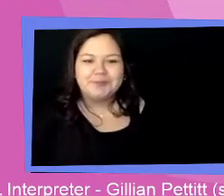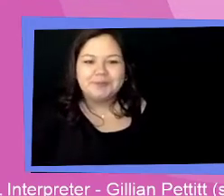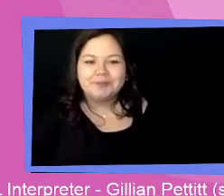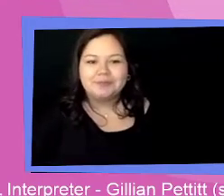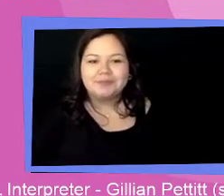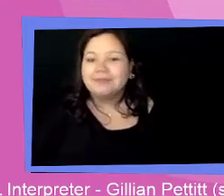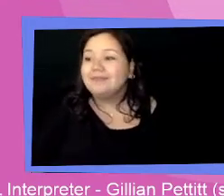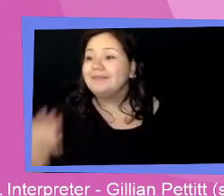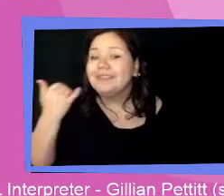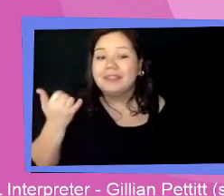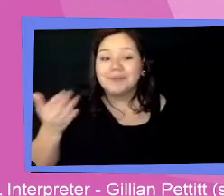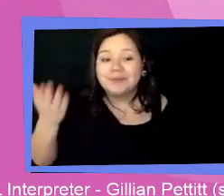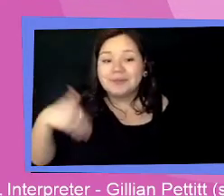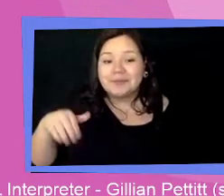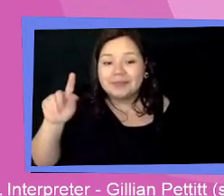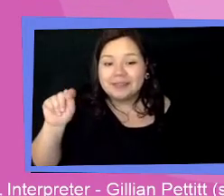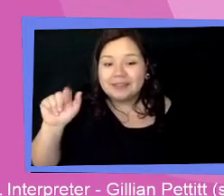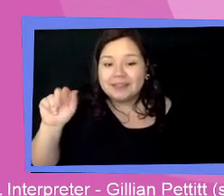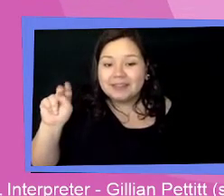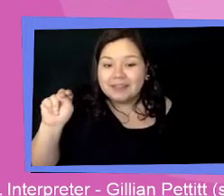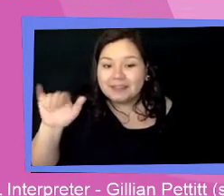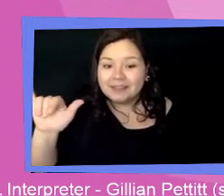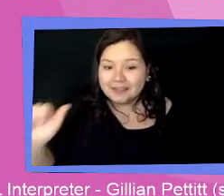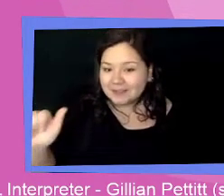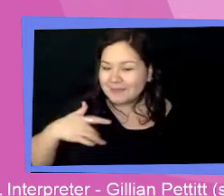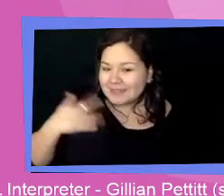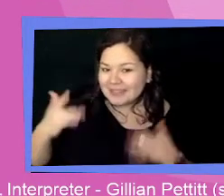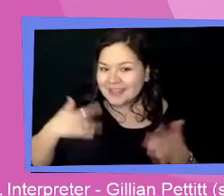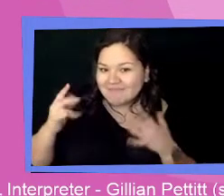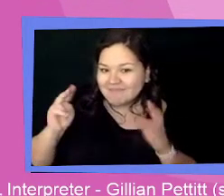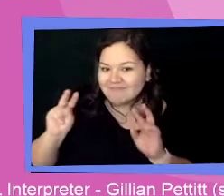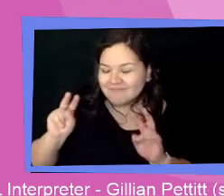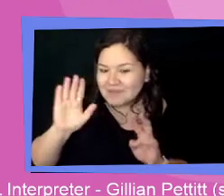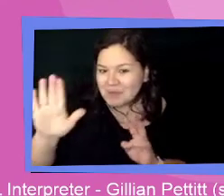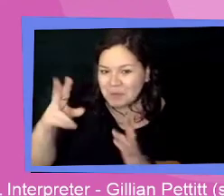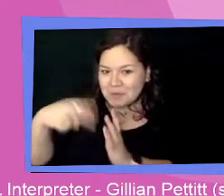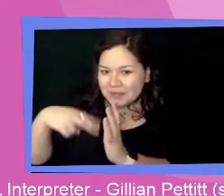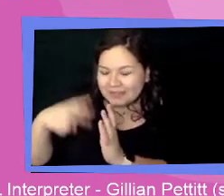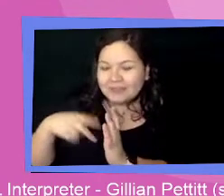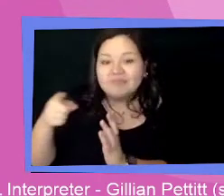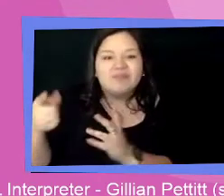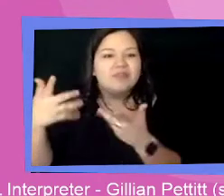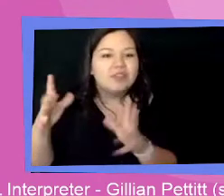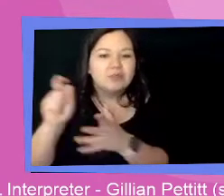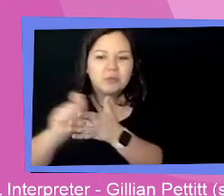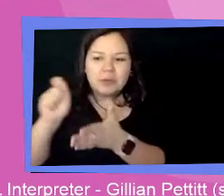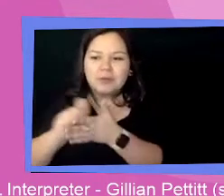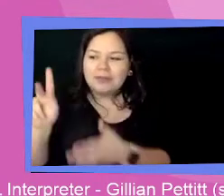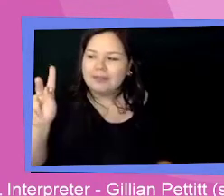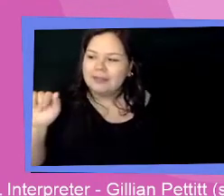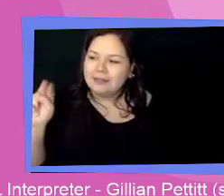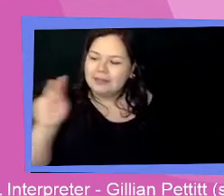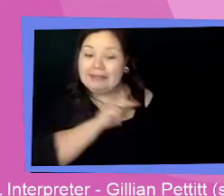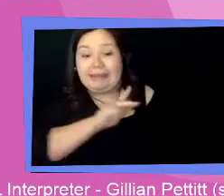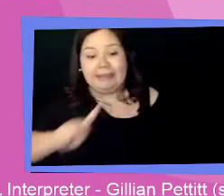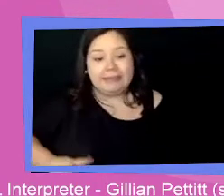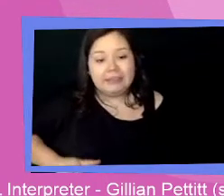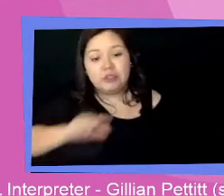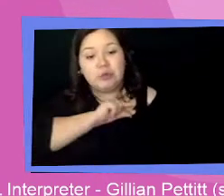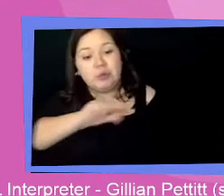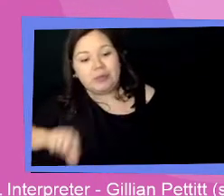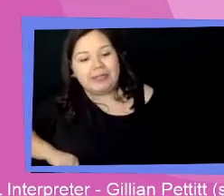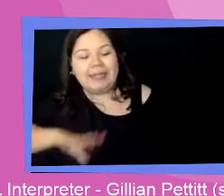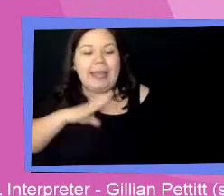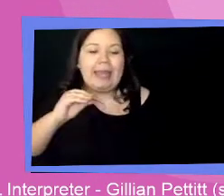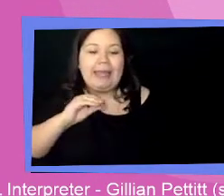Tonya, I'm excited to hear your reading. You're the author of Kings, Queens, and In-Betweens, as